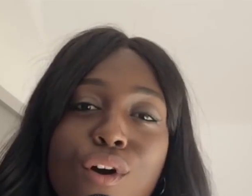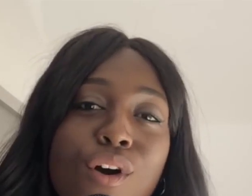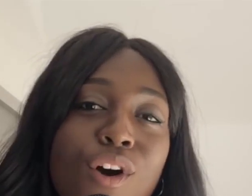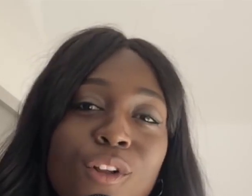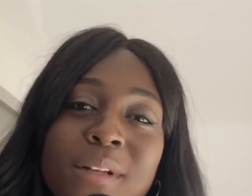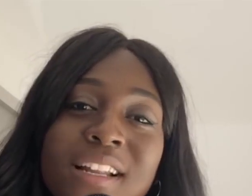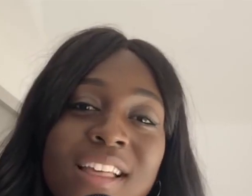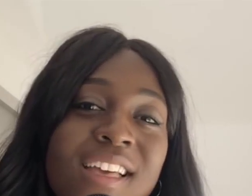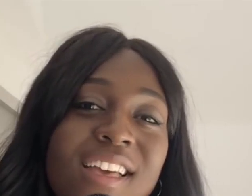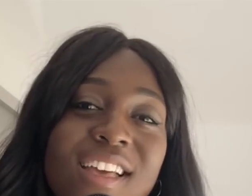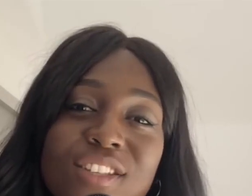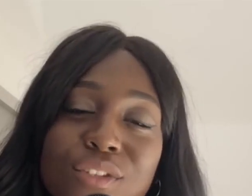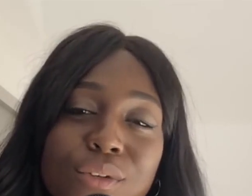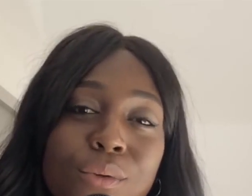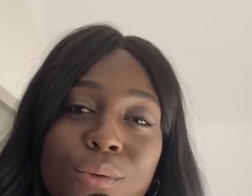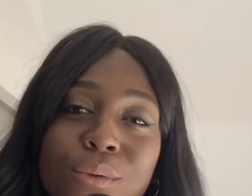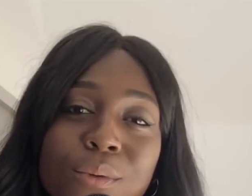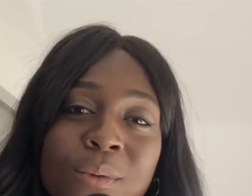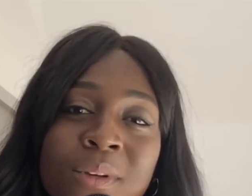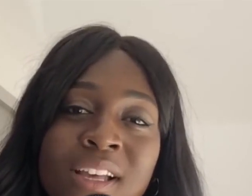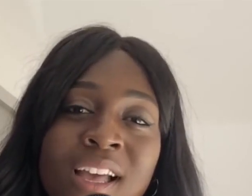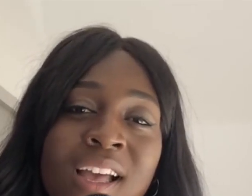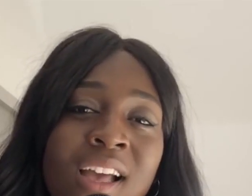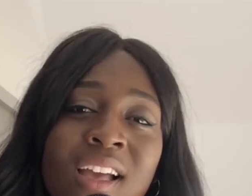The Lord bless you